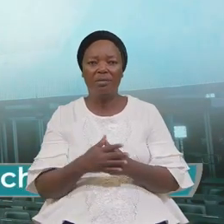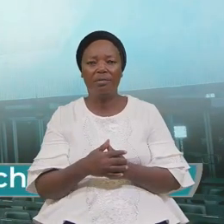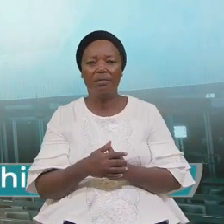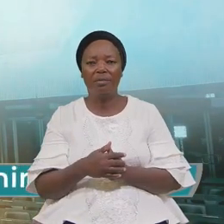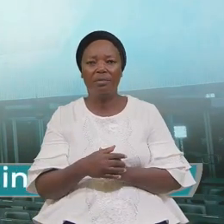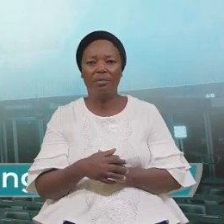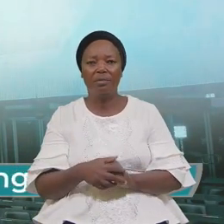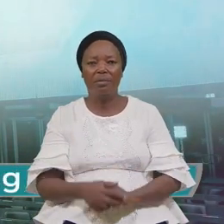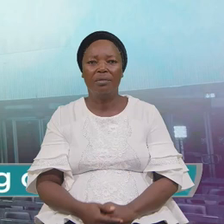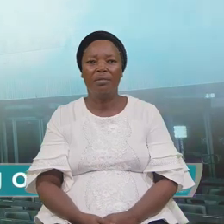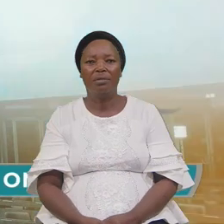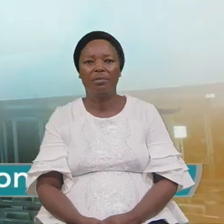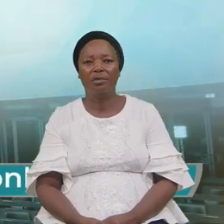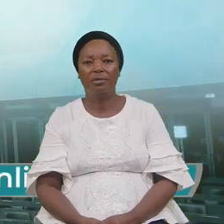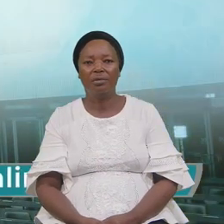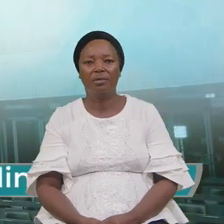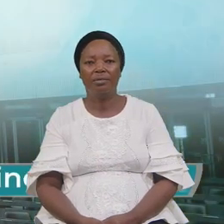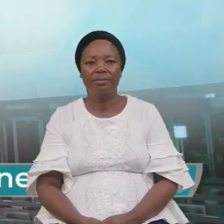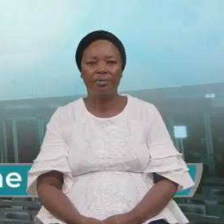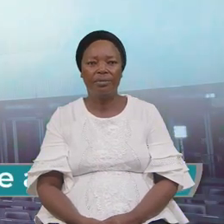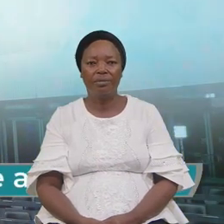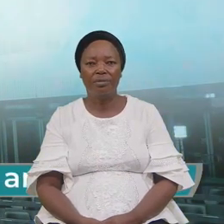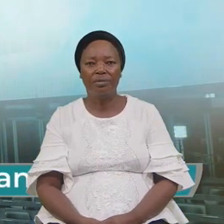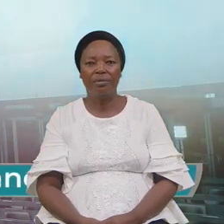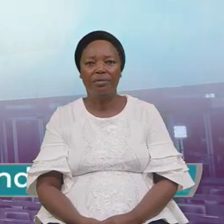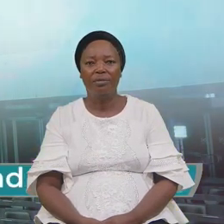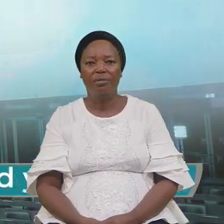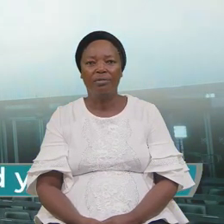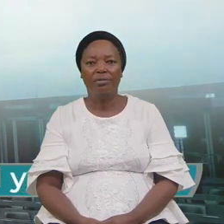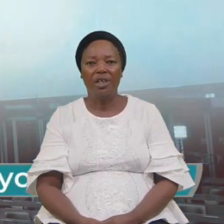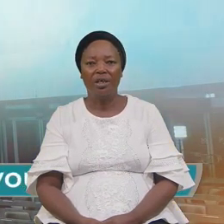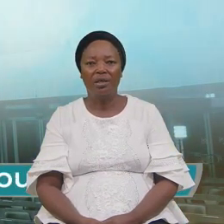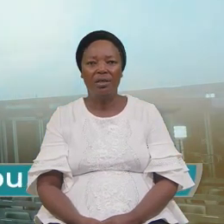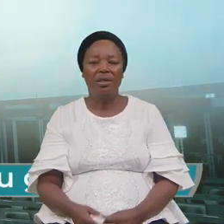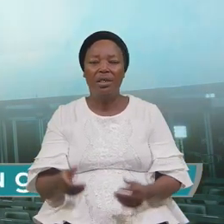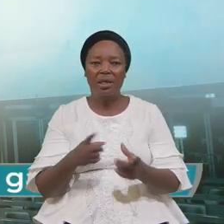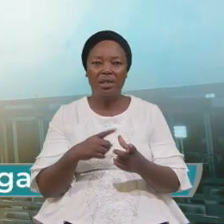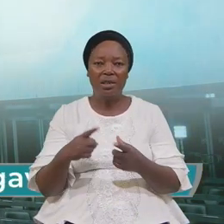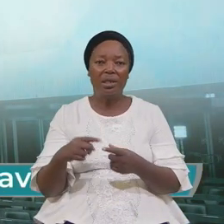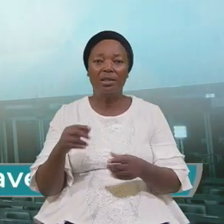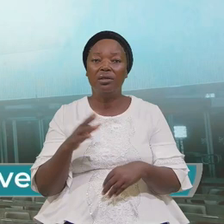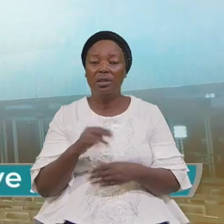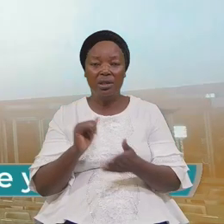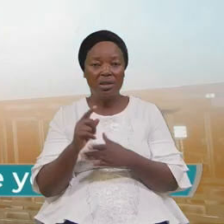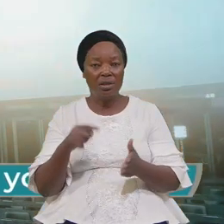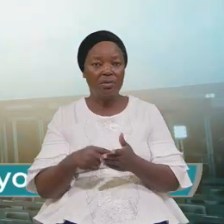conference tomorrow by 7. And in all the region headquarters, it will be holding.